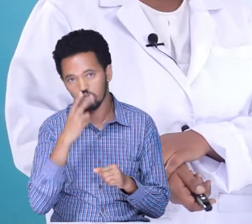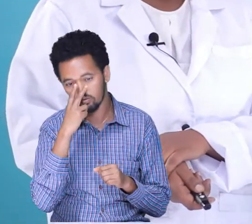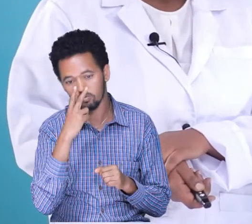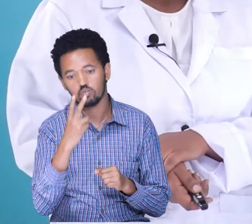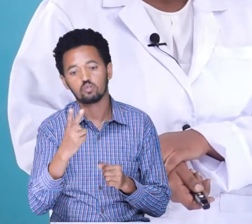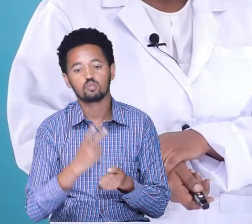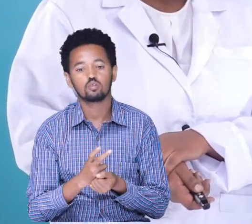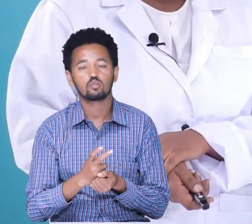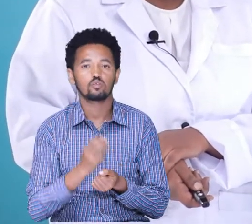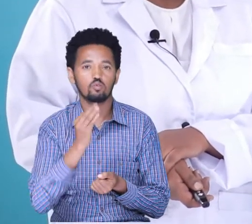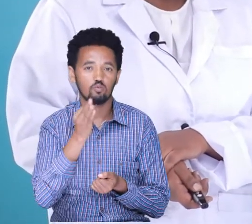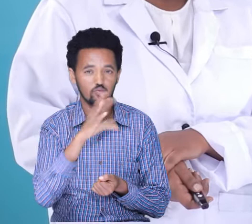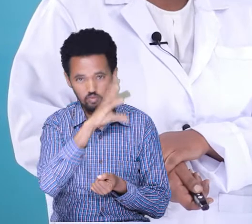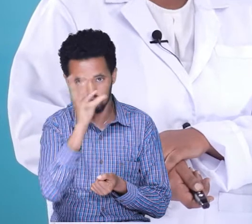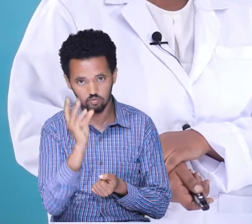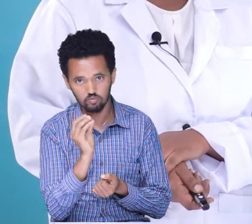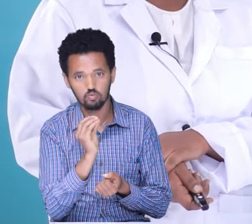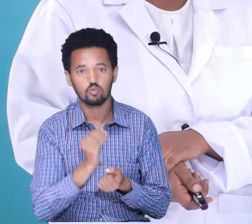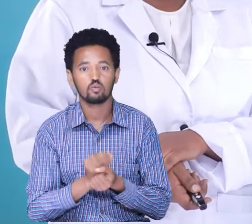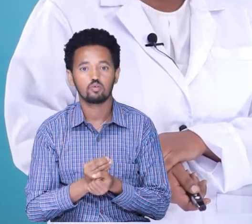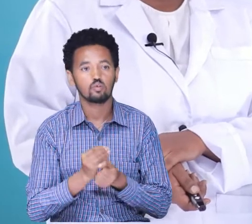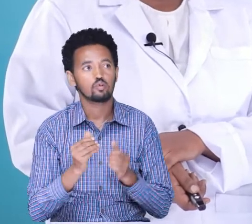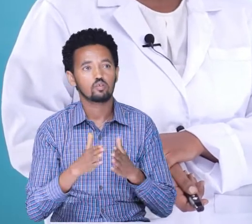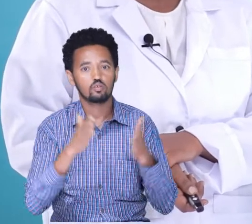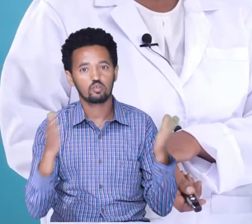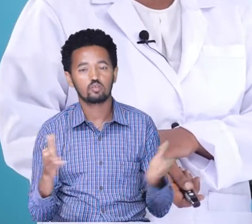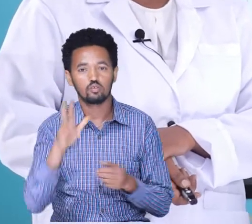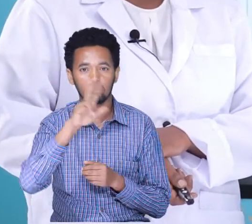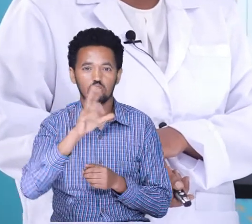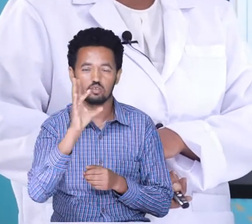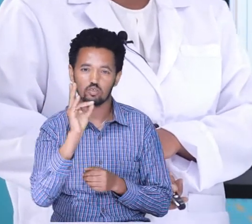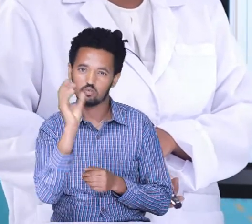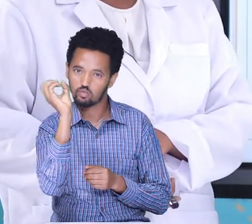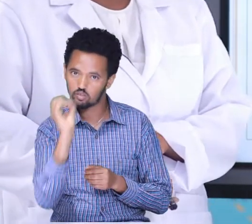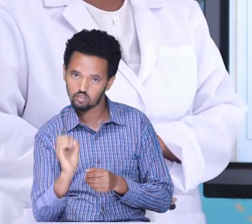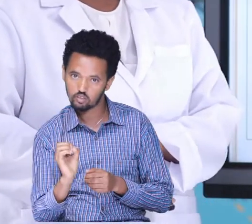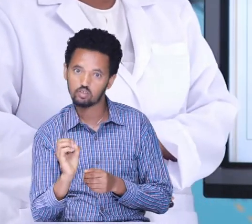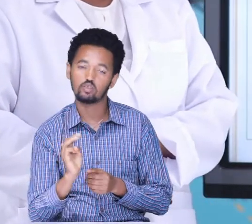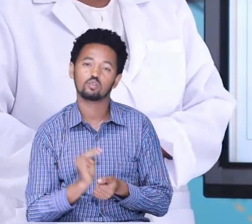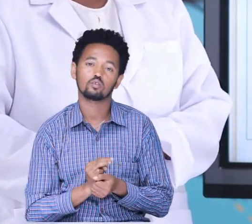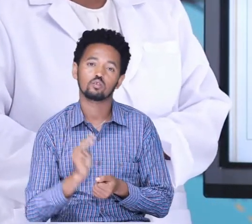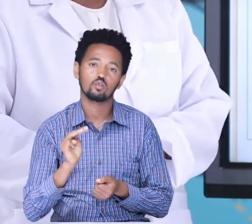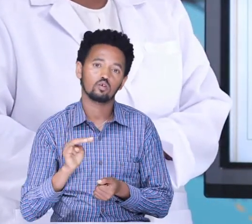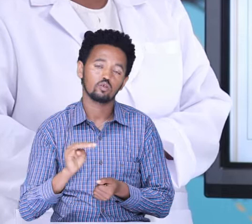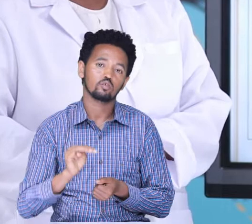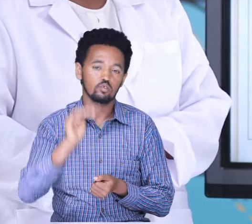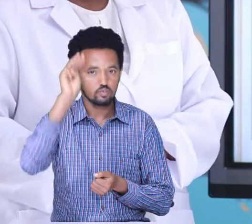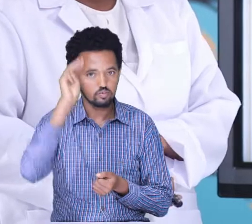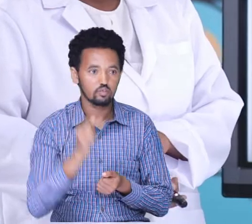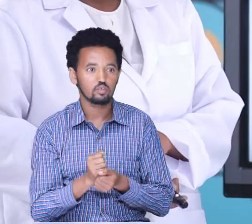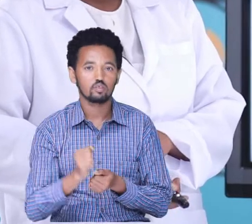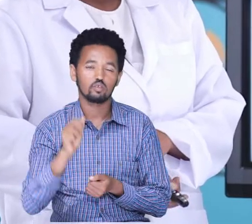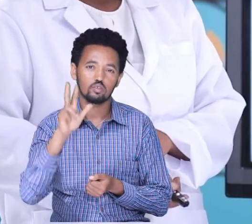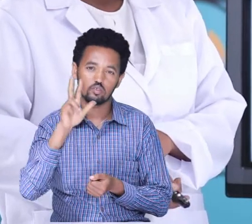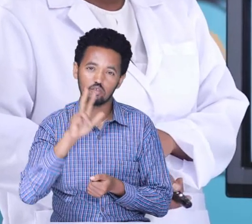location of Africa, Africa extends 37 degrees north and 35 degrees